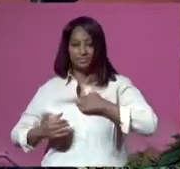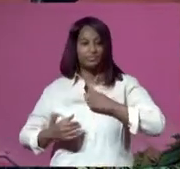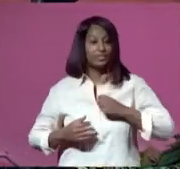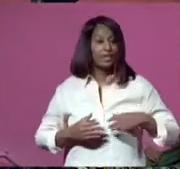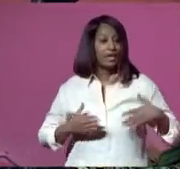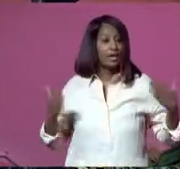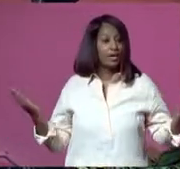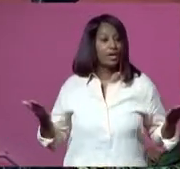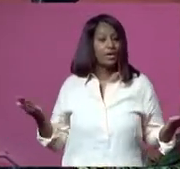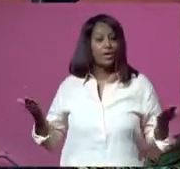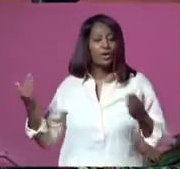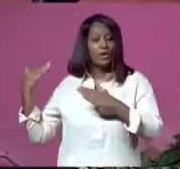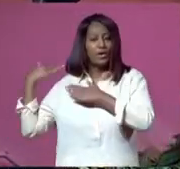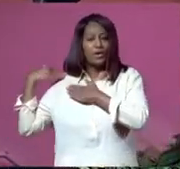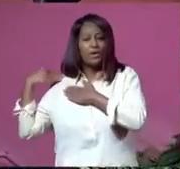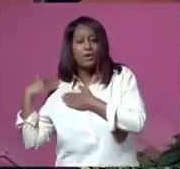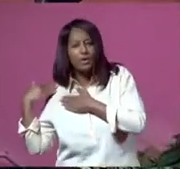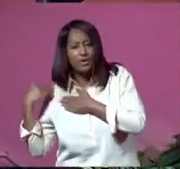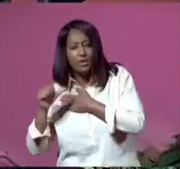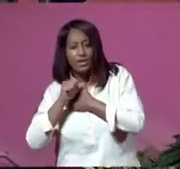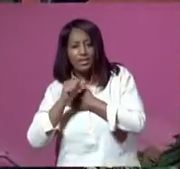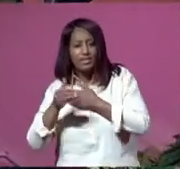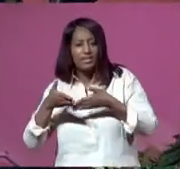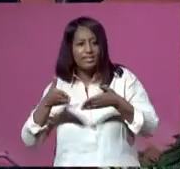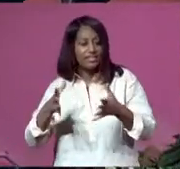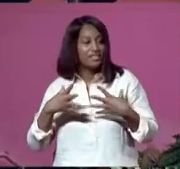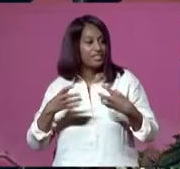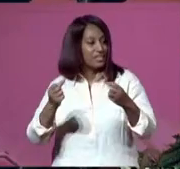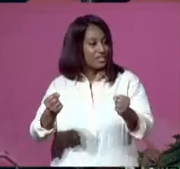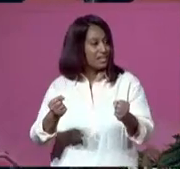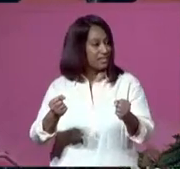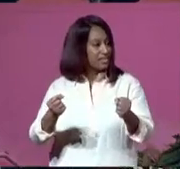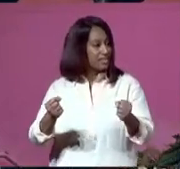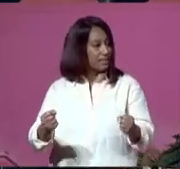What are you carrying that won't let you heal from your brokenness?